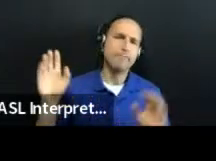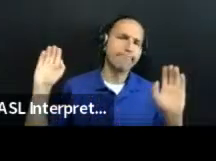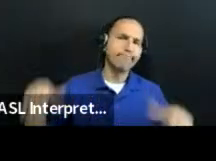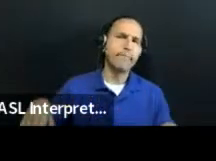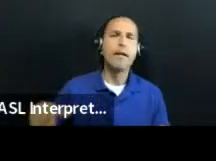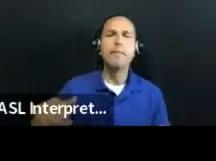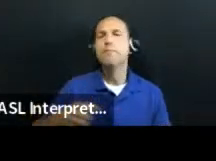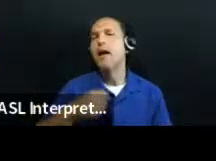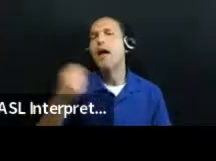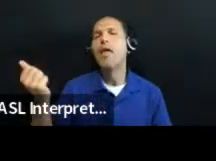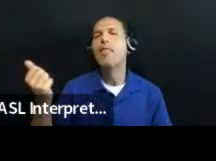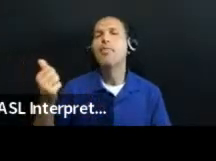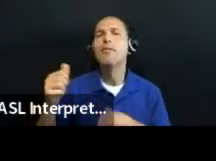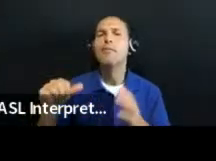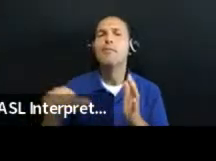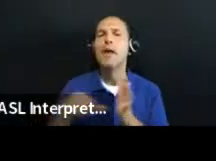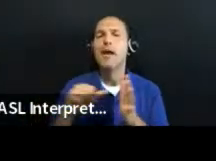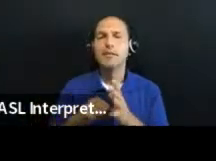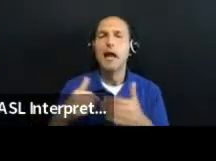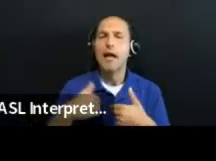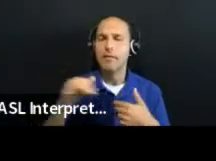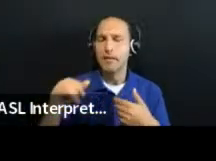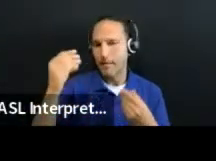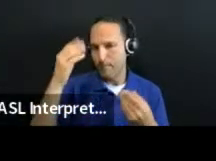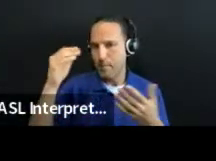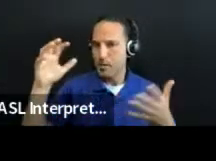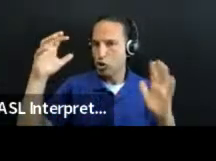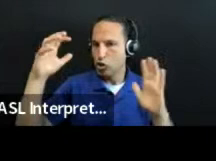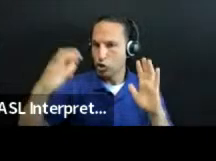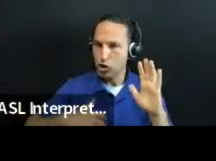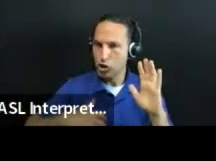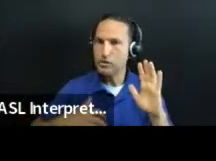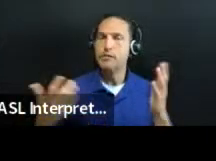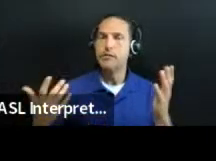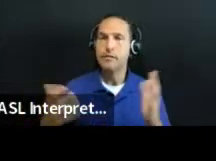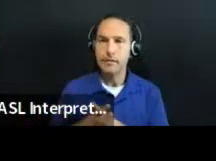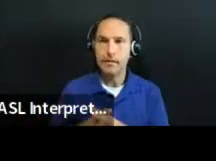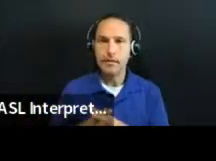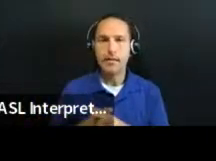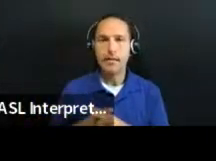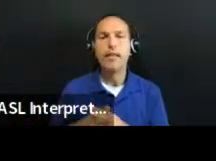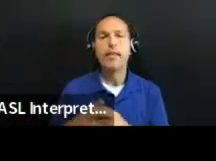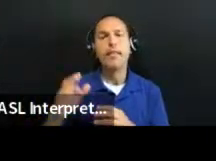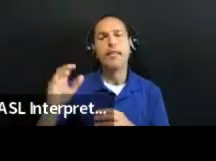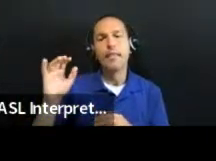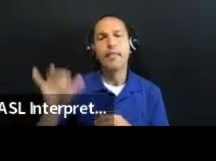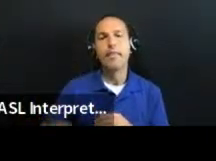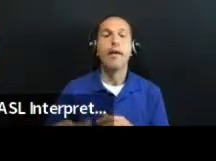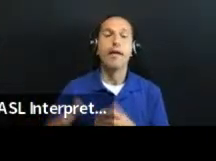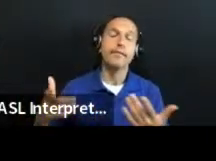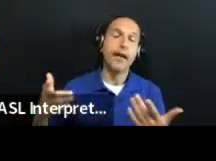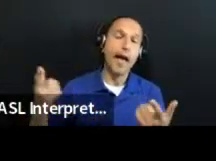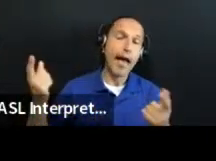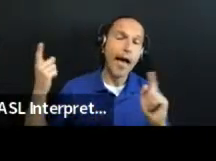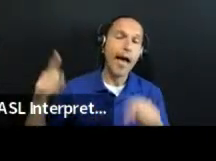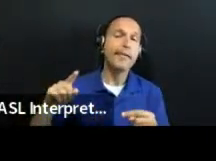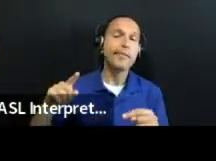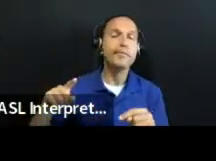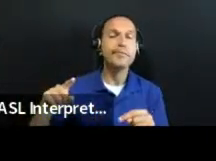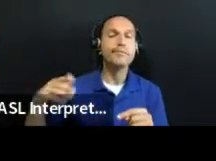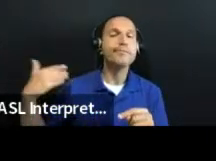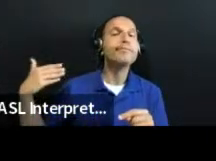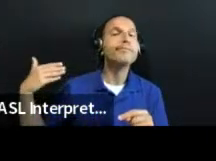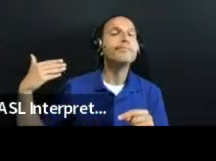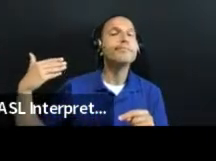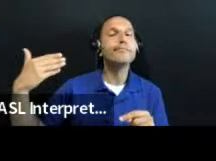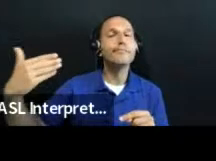another page that has the information on it. And that was an approach for a while. And